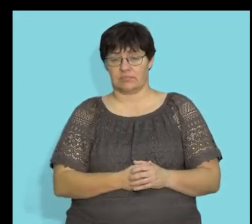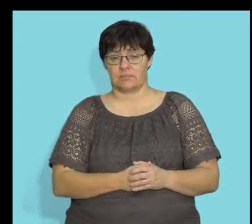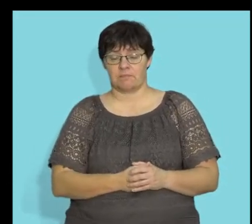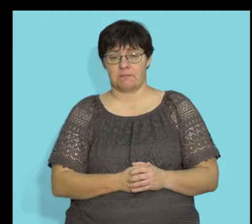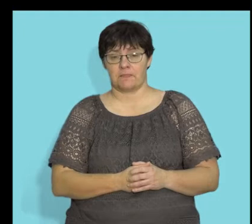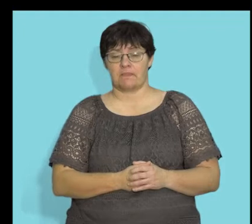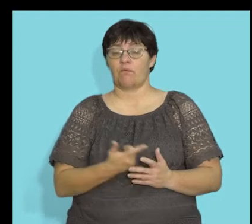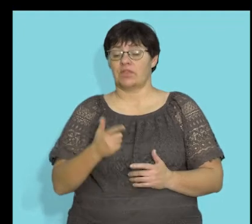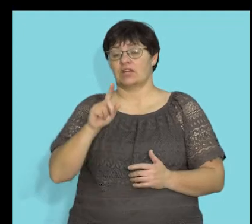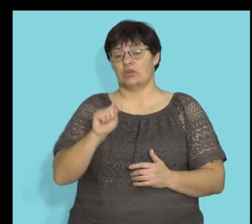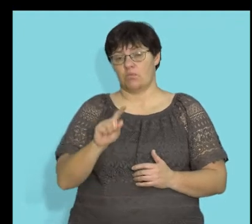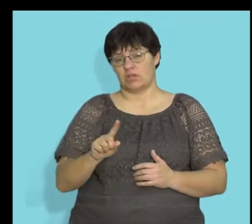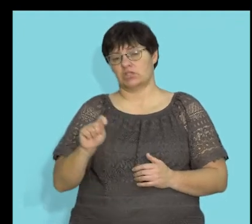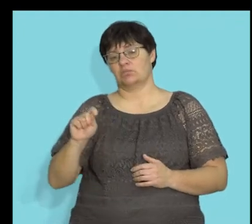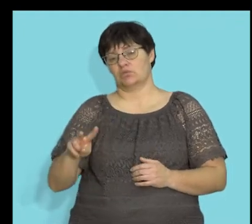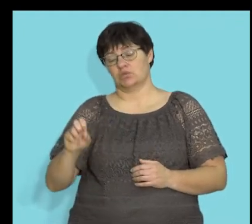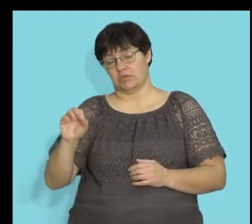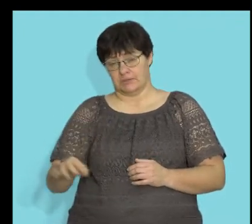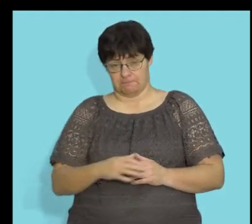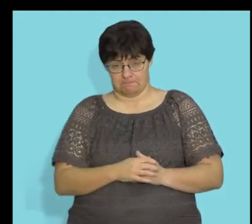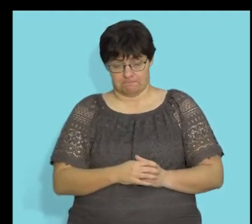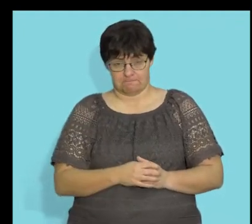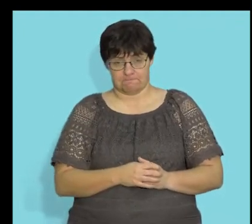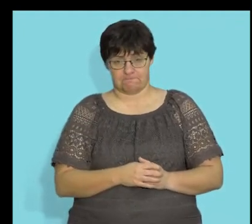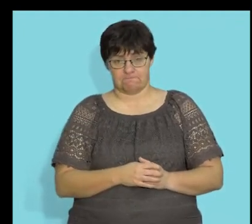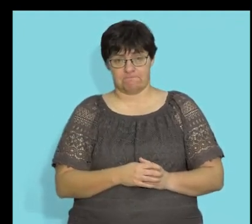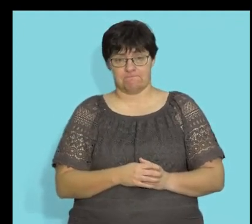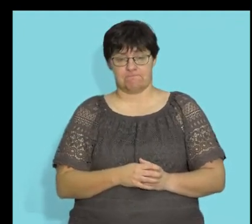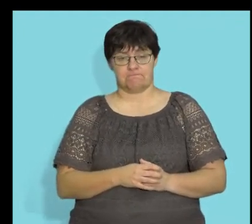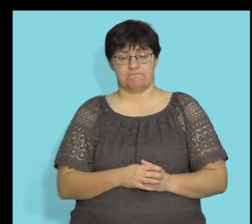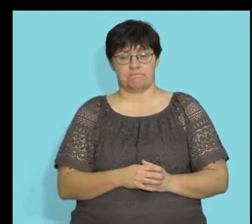3 terms if it is a geometric series.